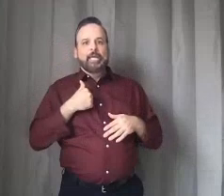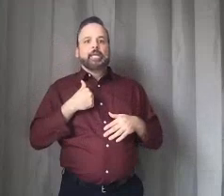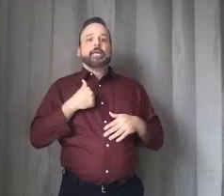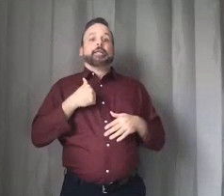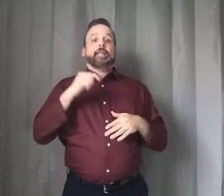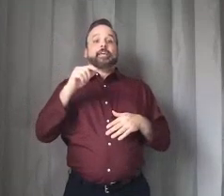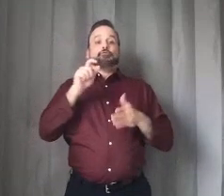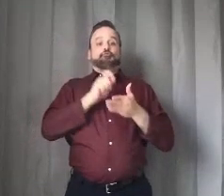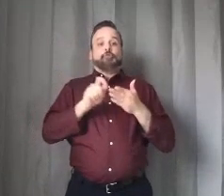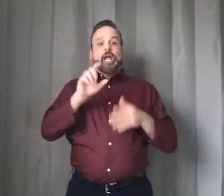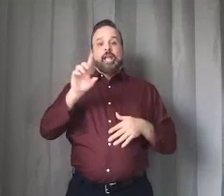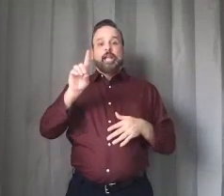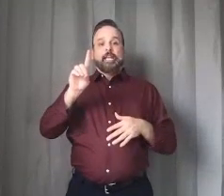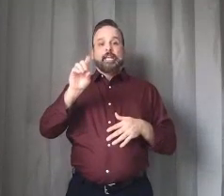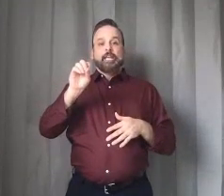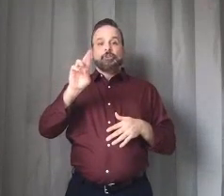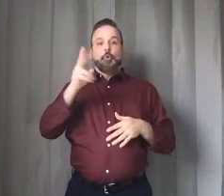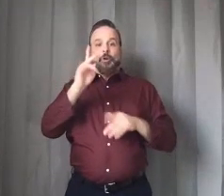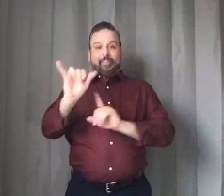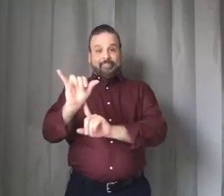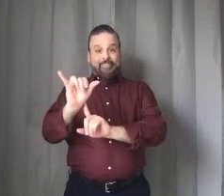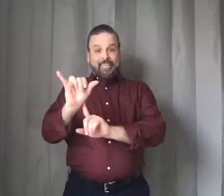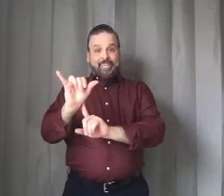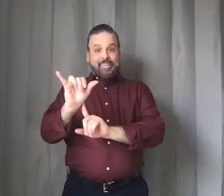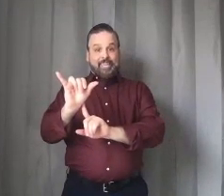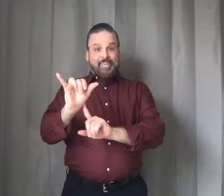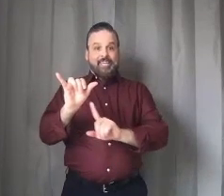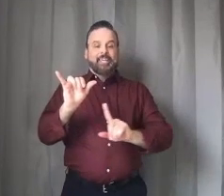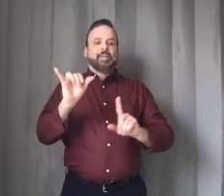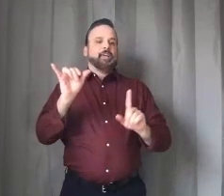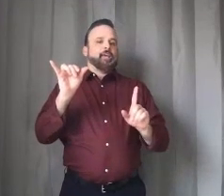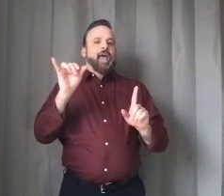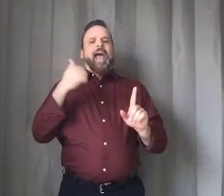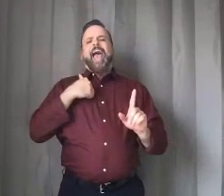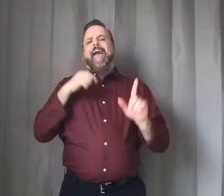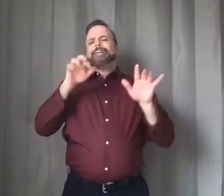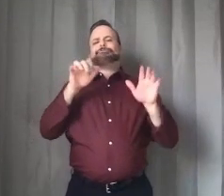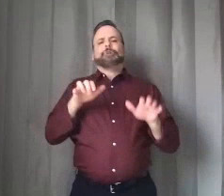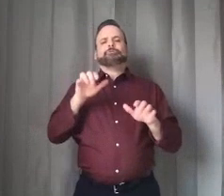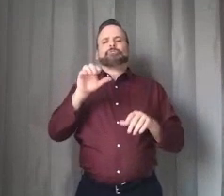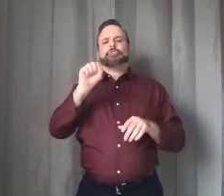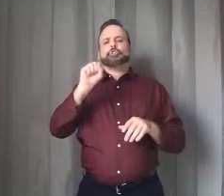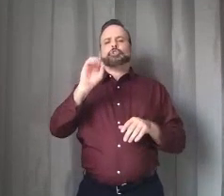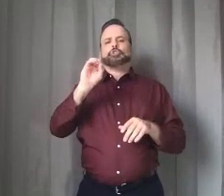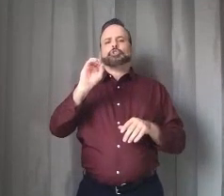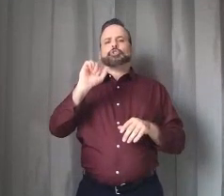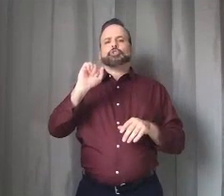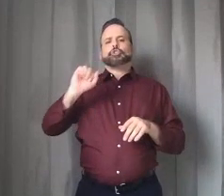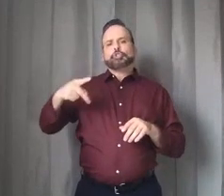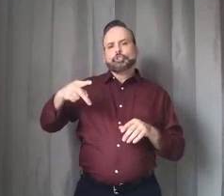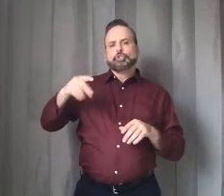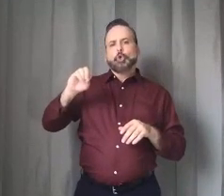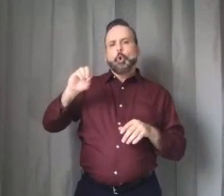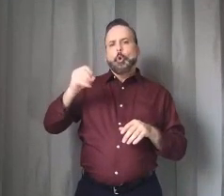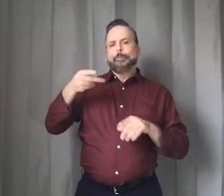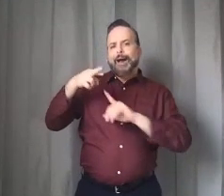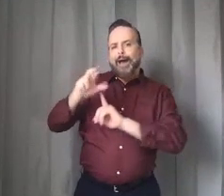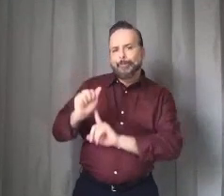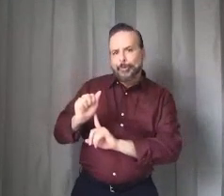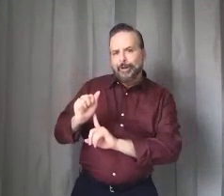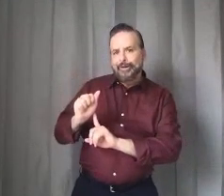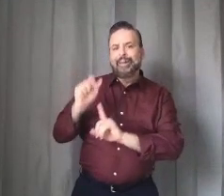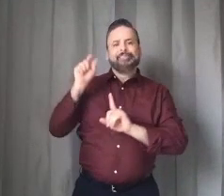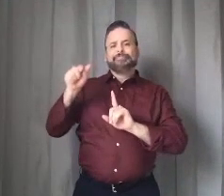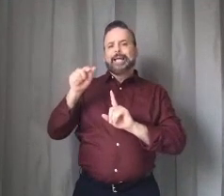was like outside of my I'd written soaps for years. It wasn't what I like. I wrote about fantasy, but it was more romantic